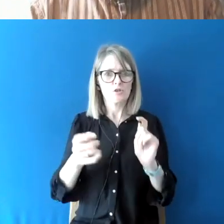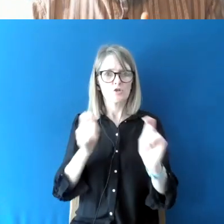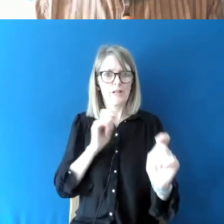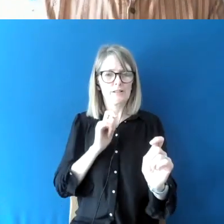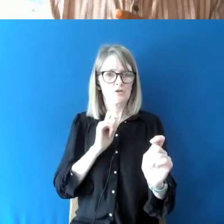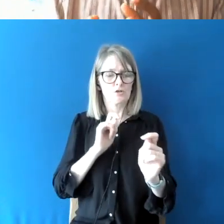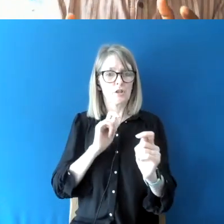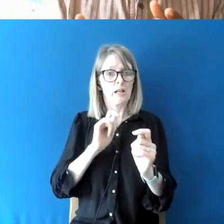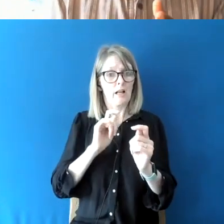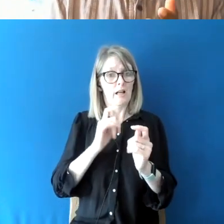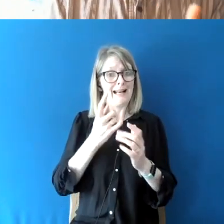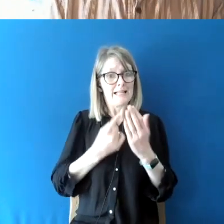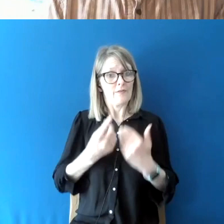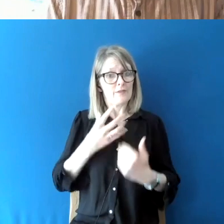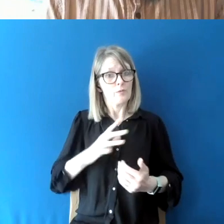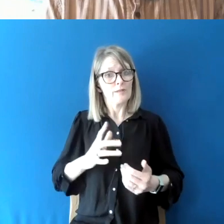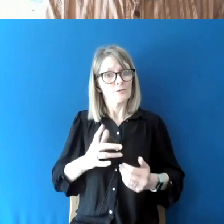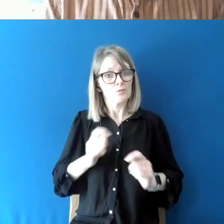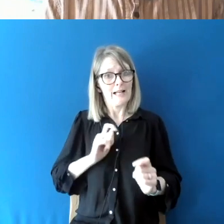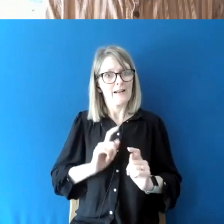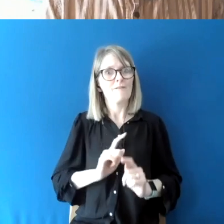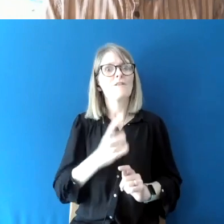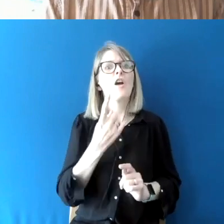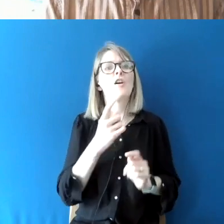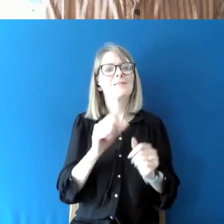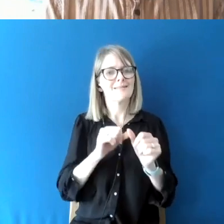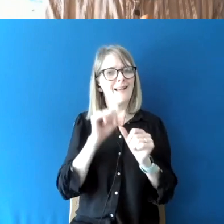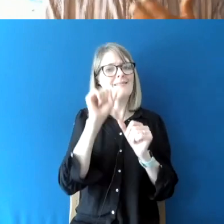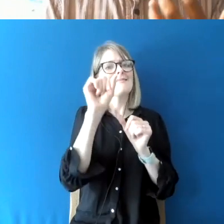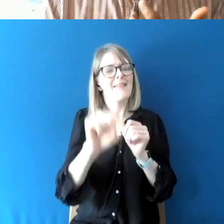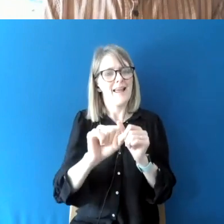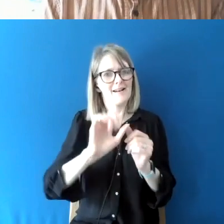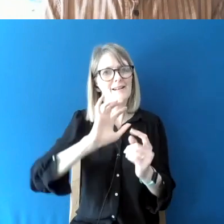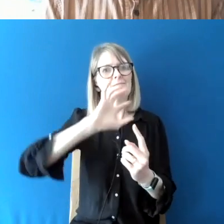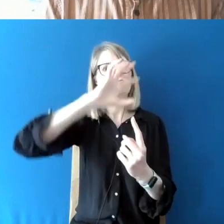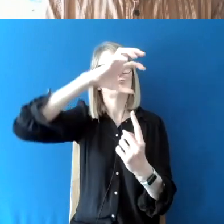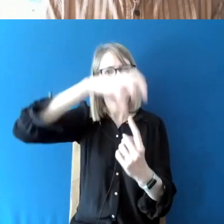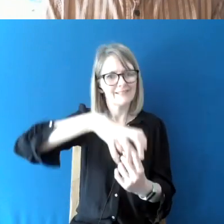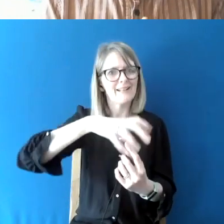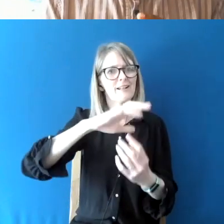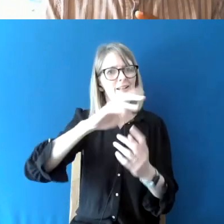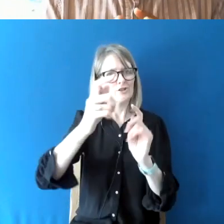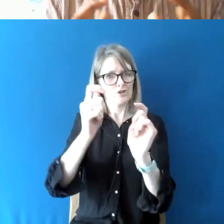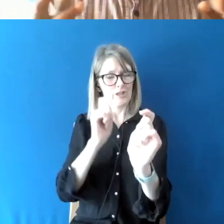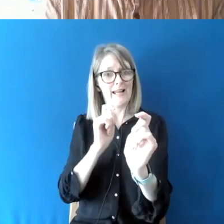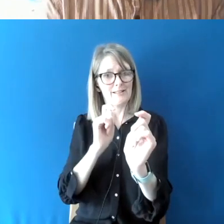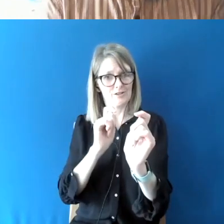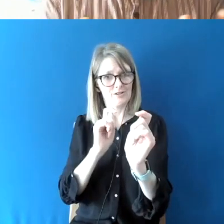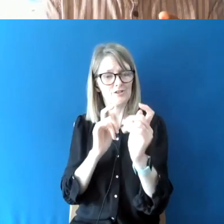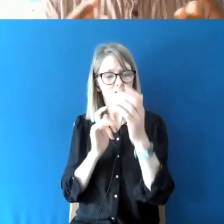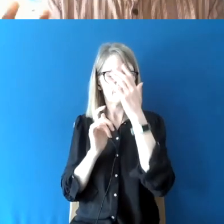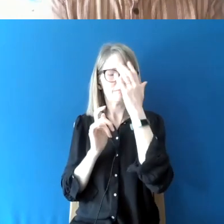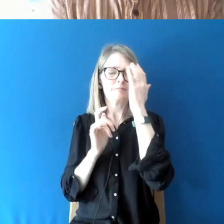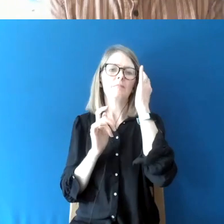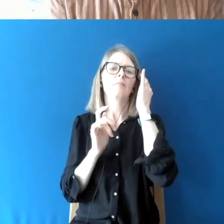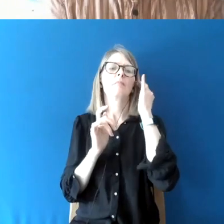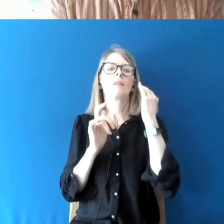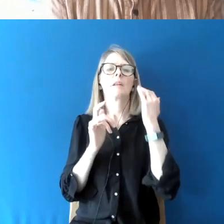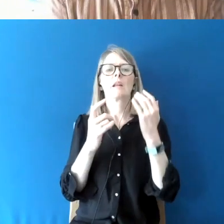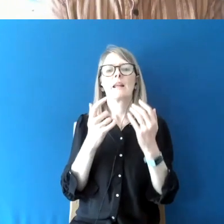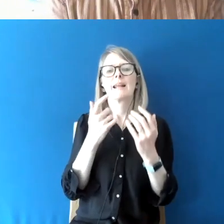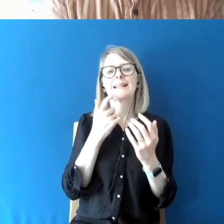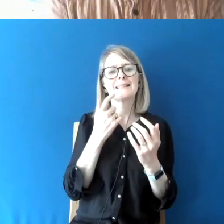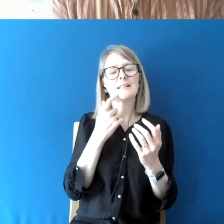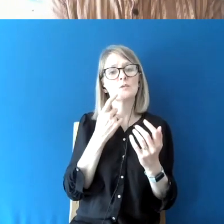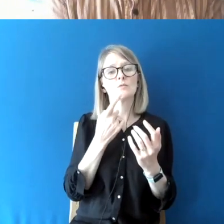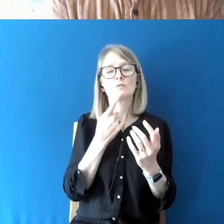change. This is where, when I talk about power, it's very easy to say the power that is very